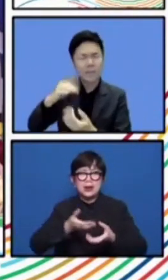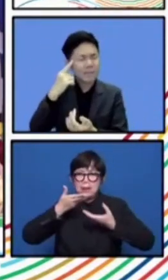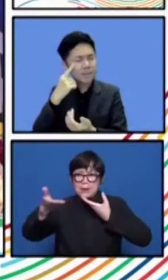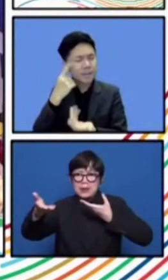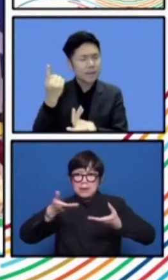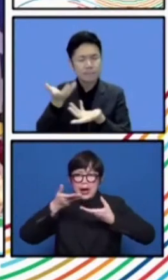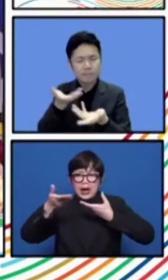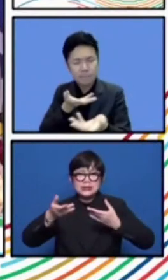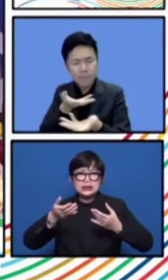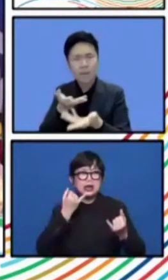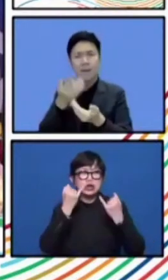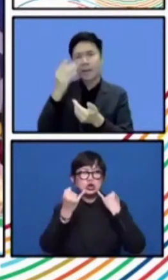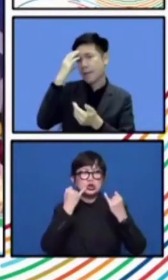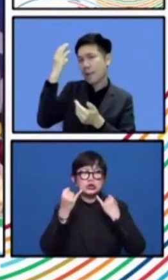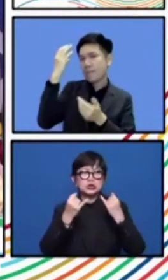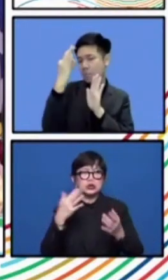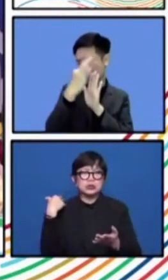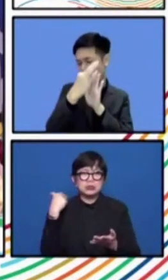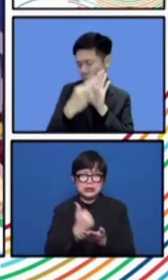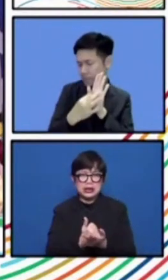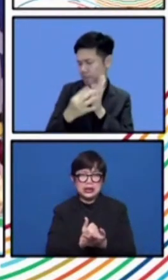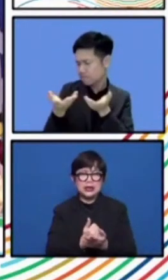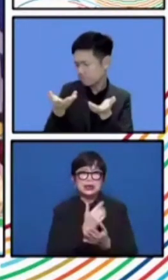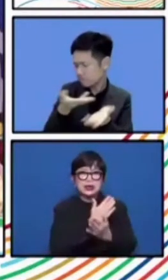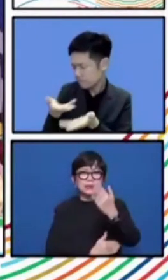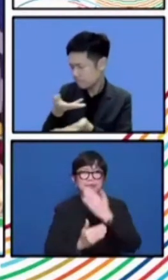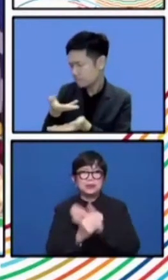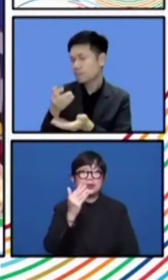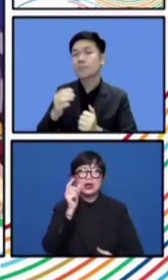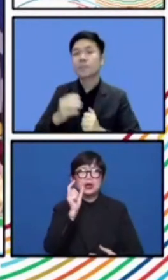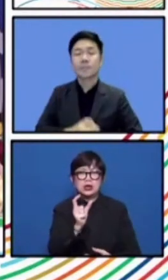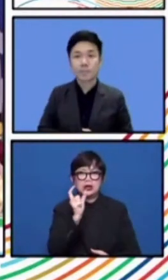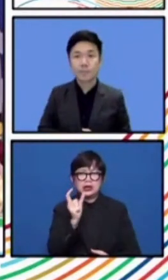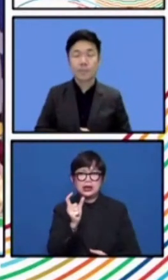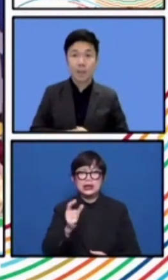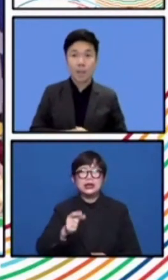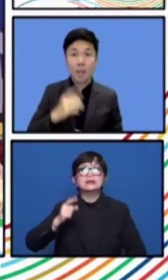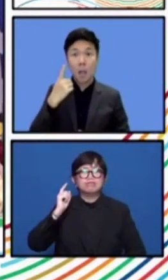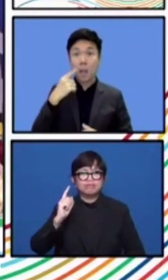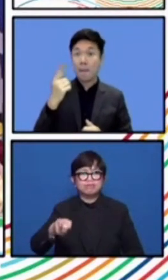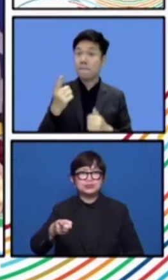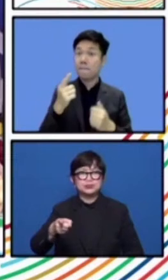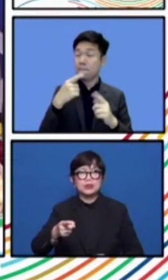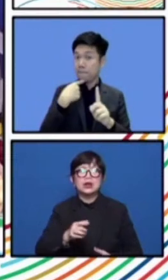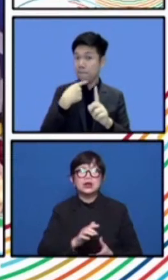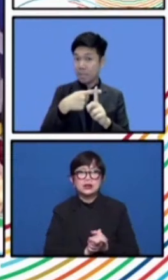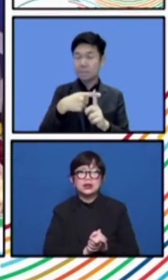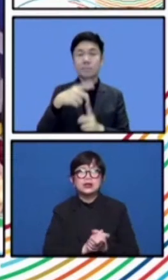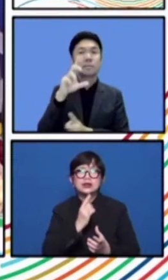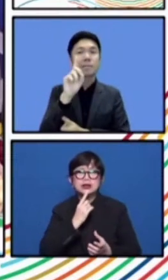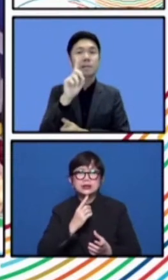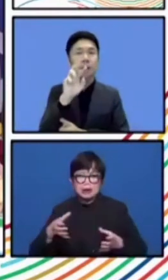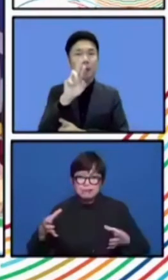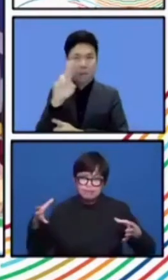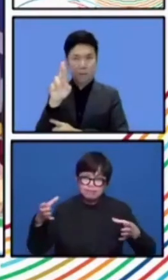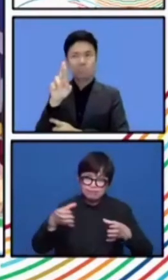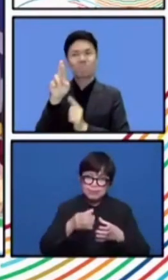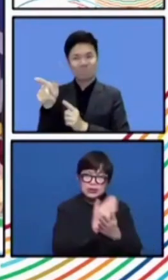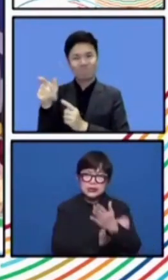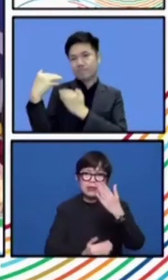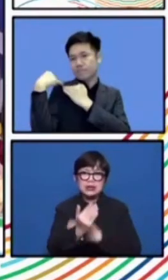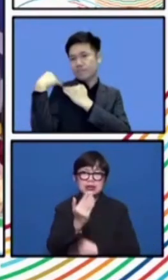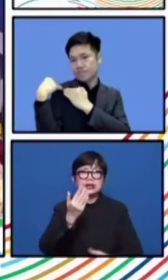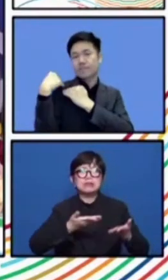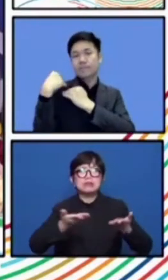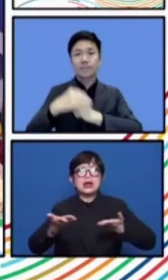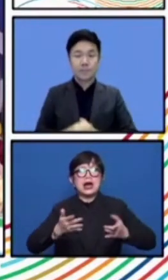the law also mandates involvement of persons with disabilities in disaster management process going beyond the provisions of